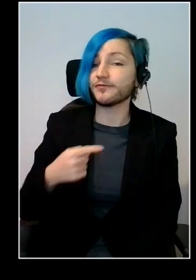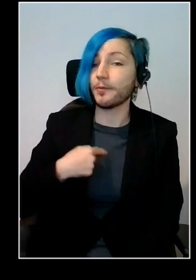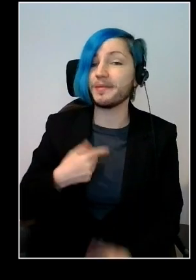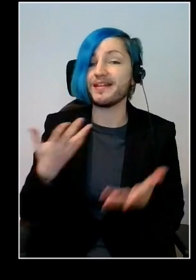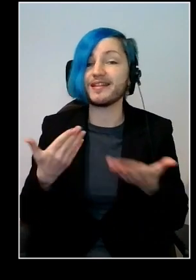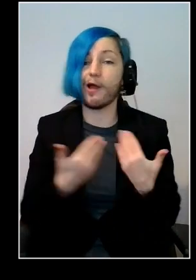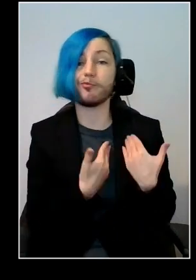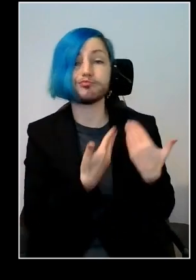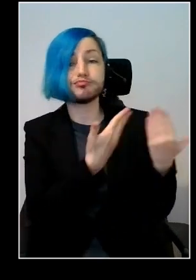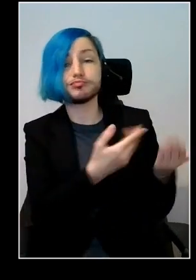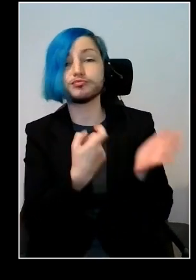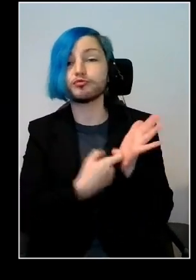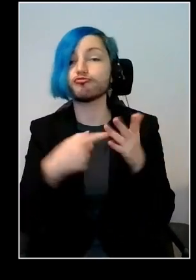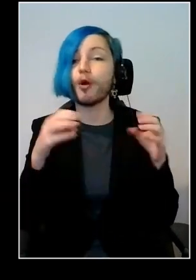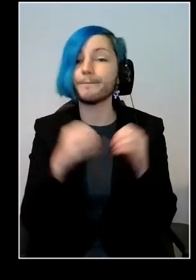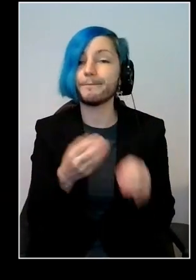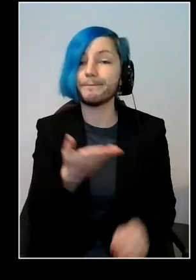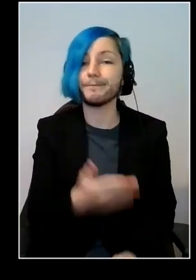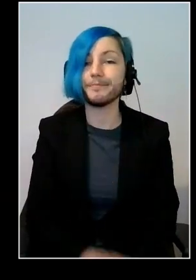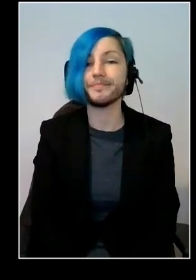back to Rob.